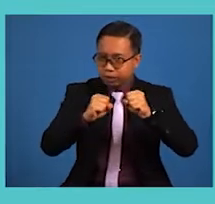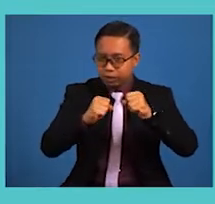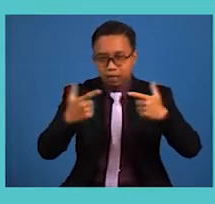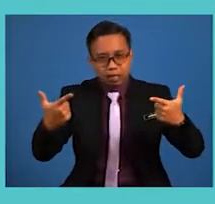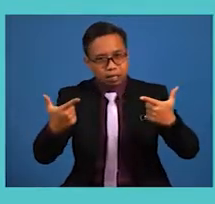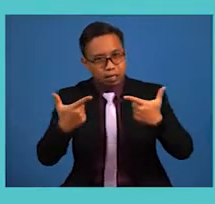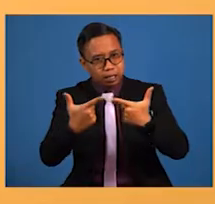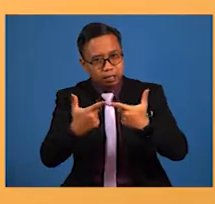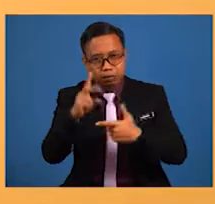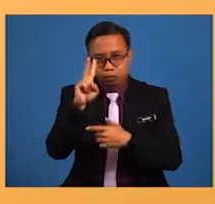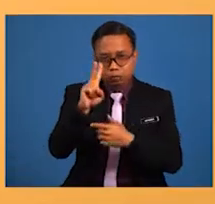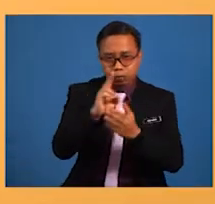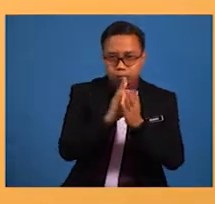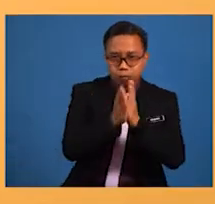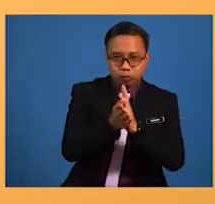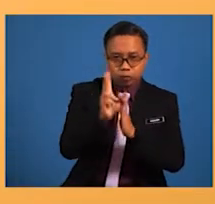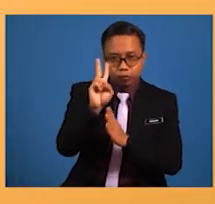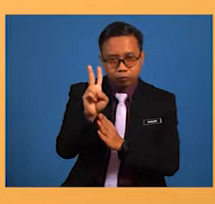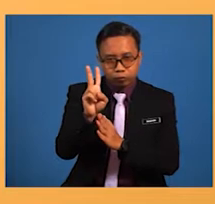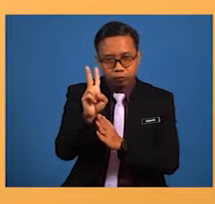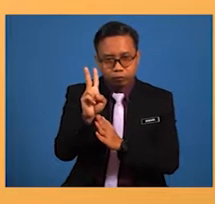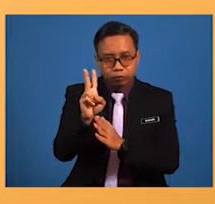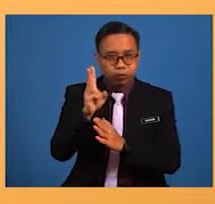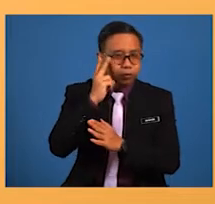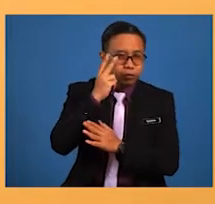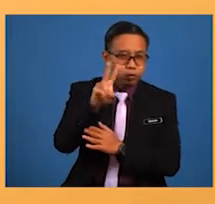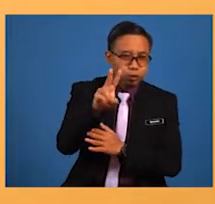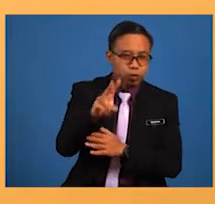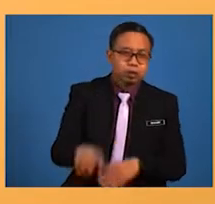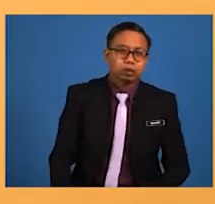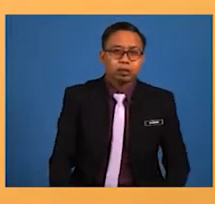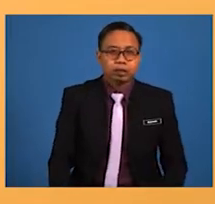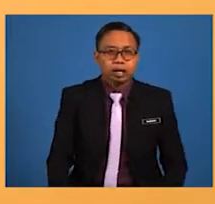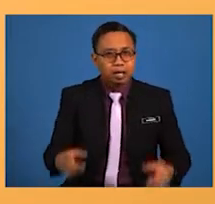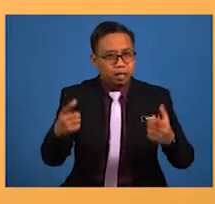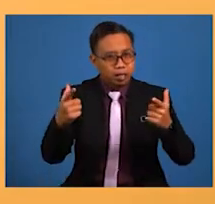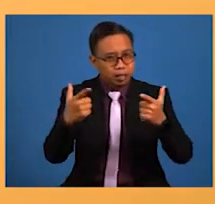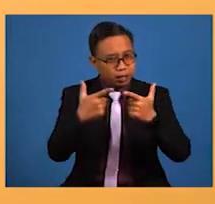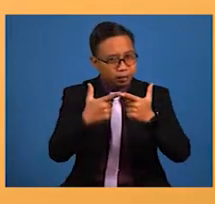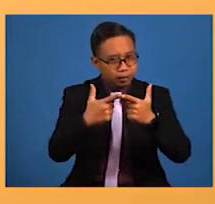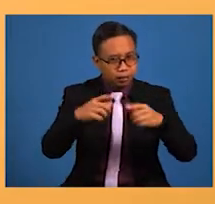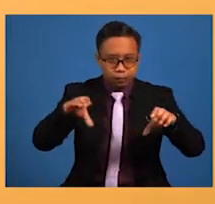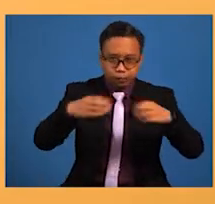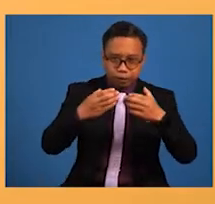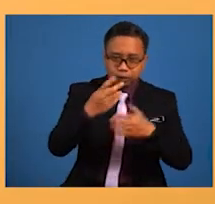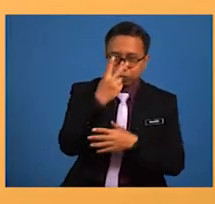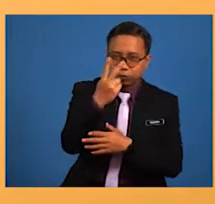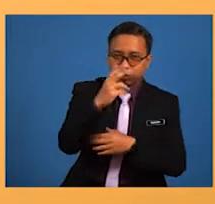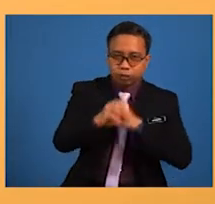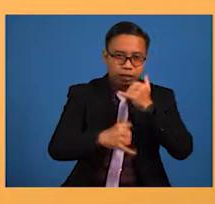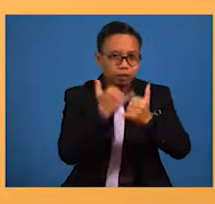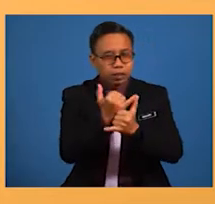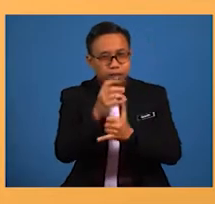both visuals. Therefore, logically speaking, the link can only be made for the